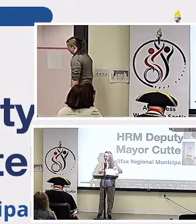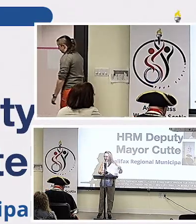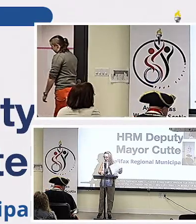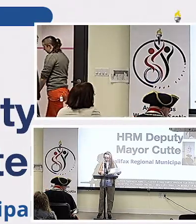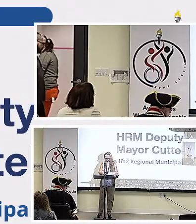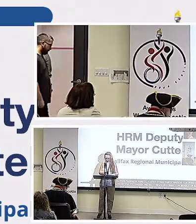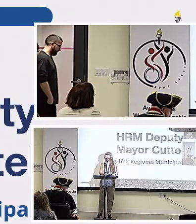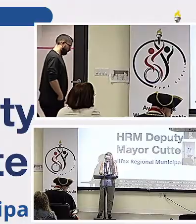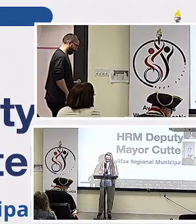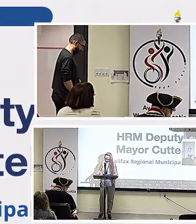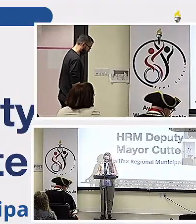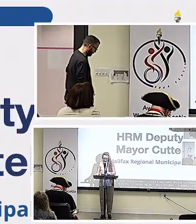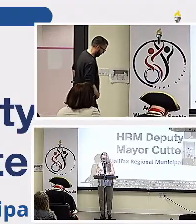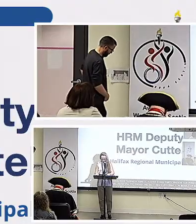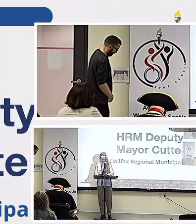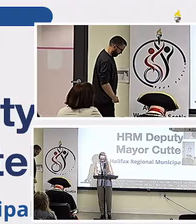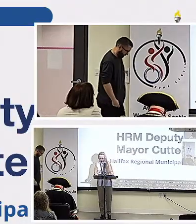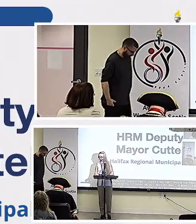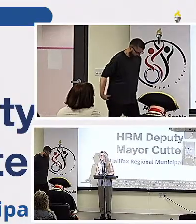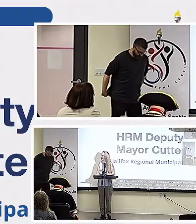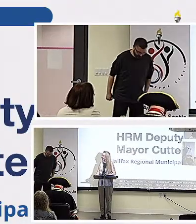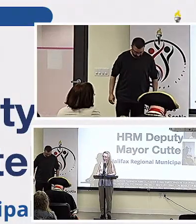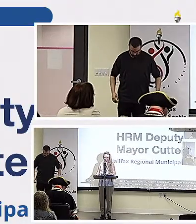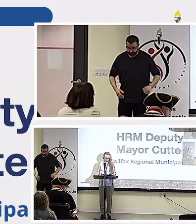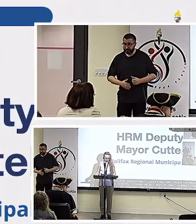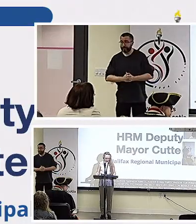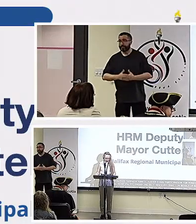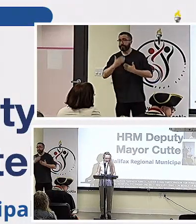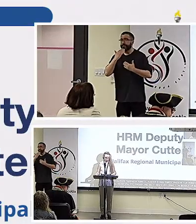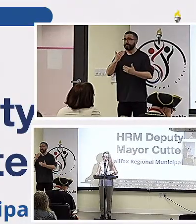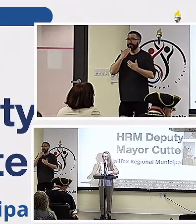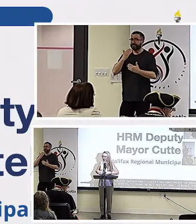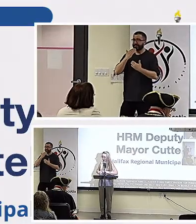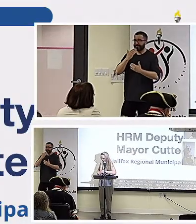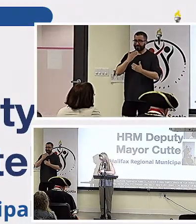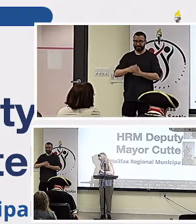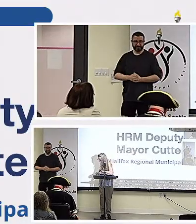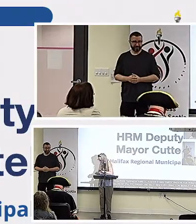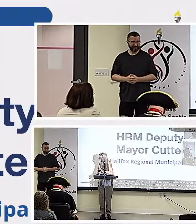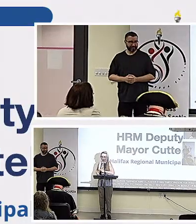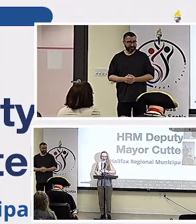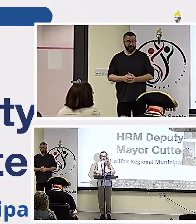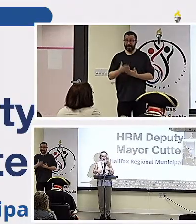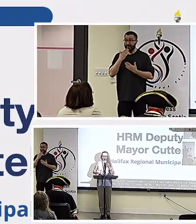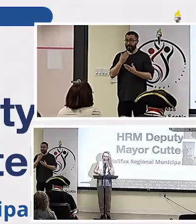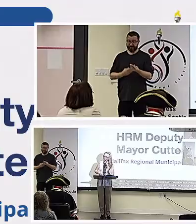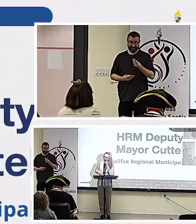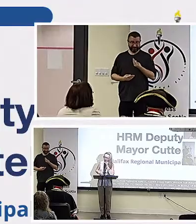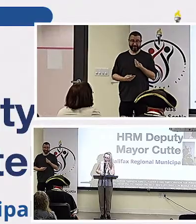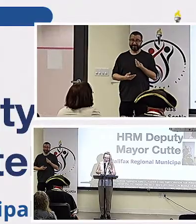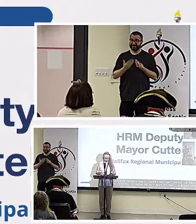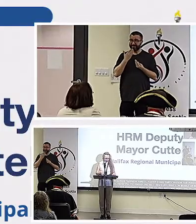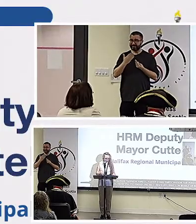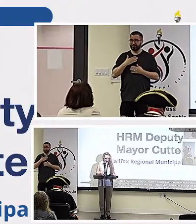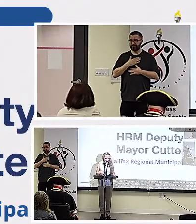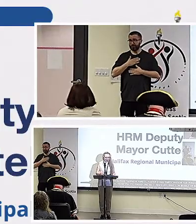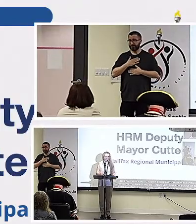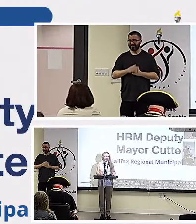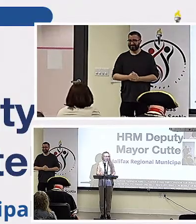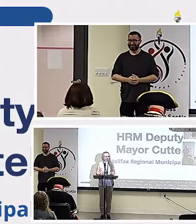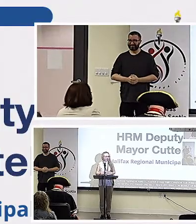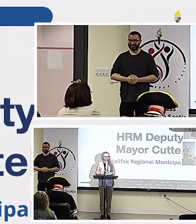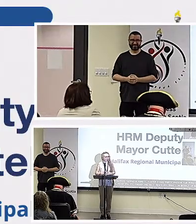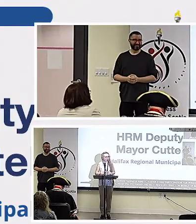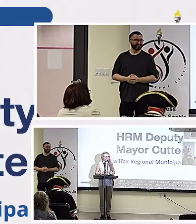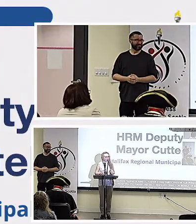Thank you so much, Deputy Mayor Cuddle, and thank you for the gift. Very much appreciated. I